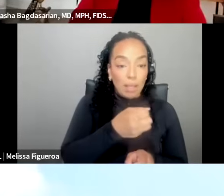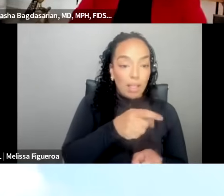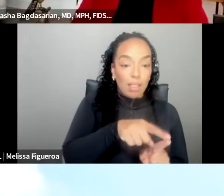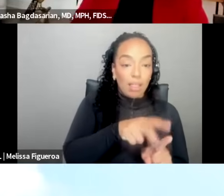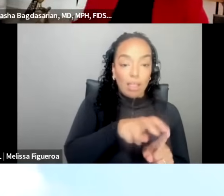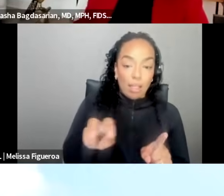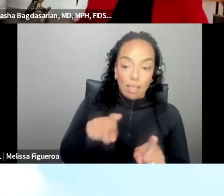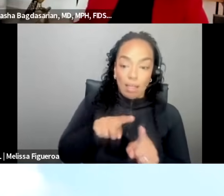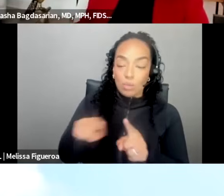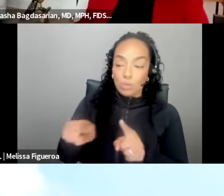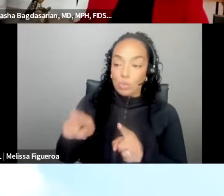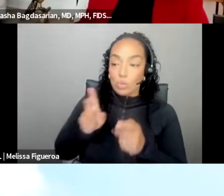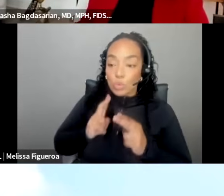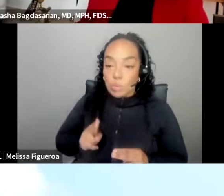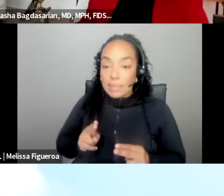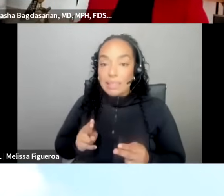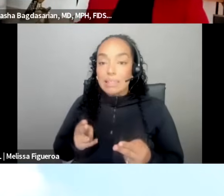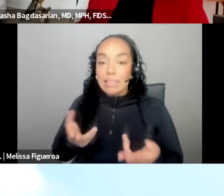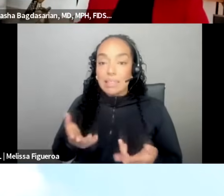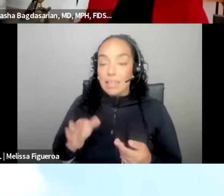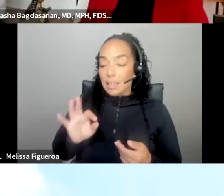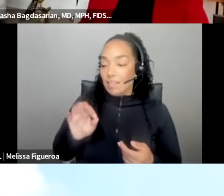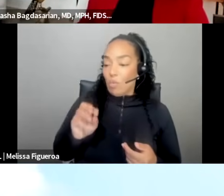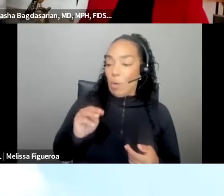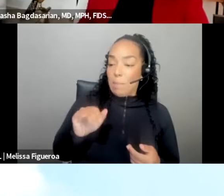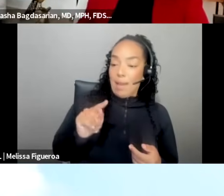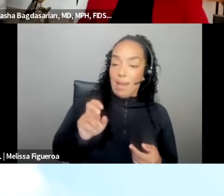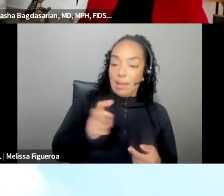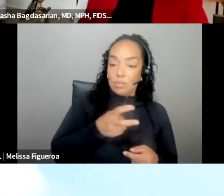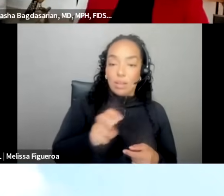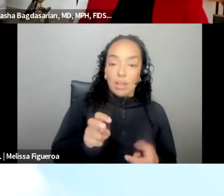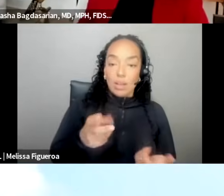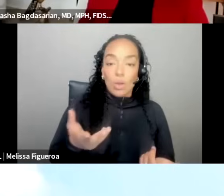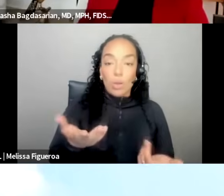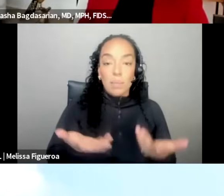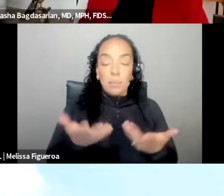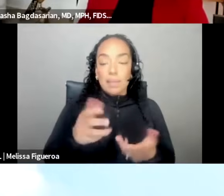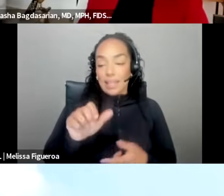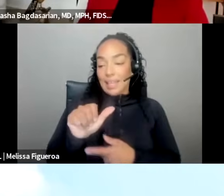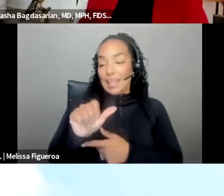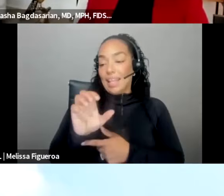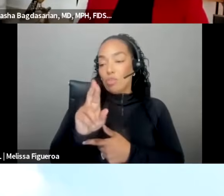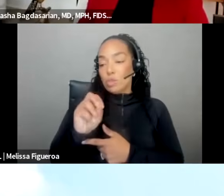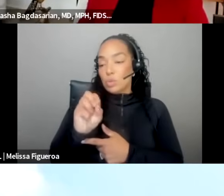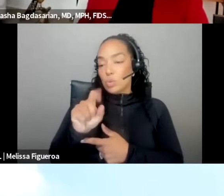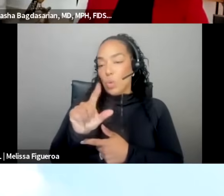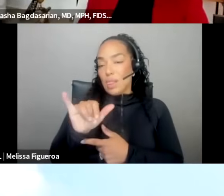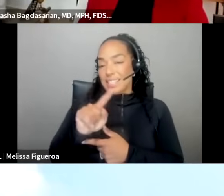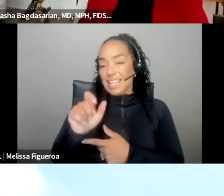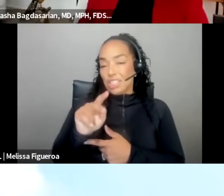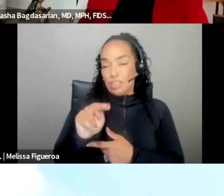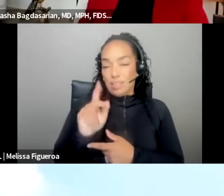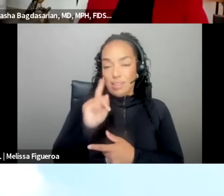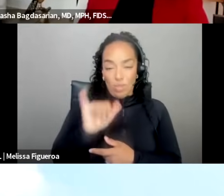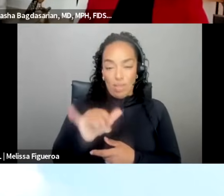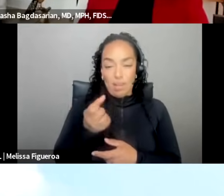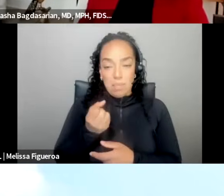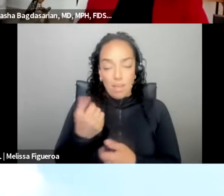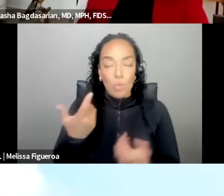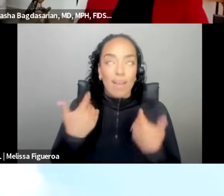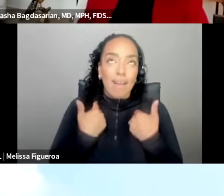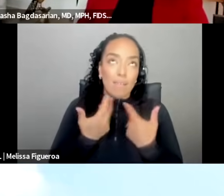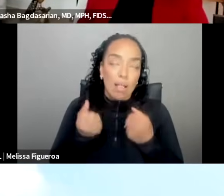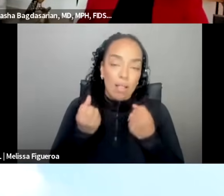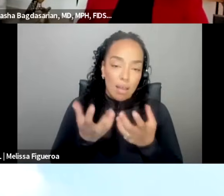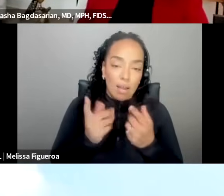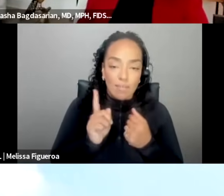it's fomite transmission. We don't know if there's aerosolization of the milk. I think we have a lot of questions. And so I